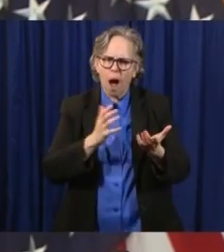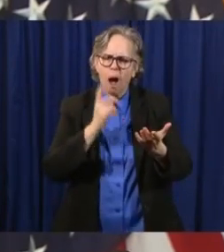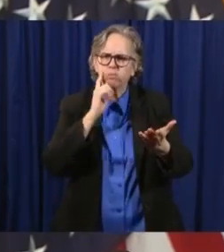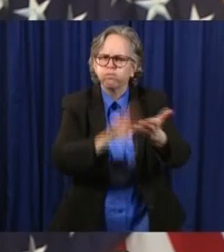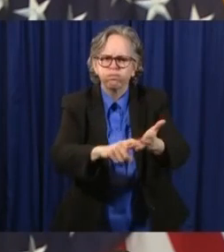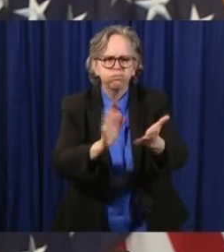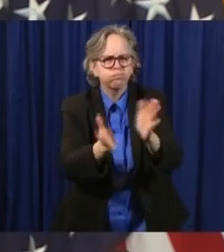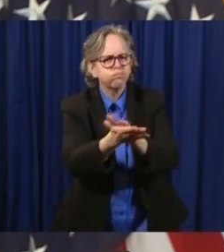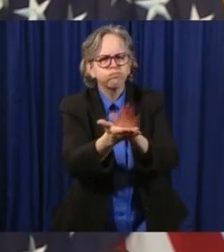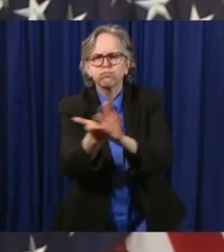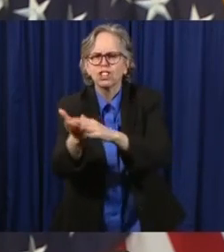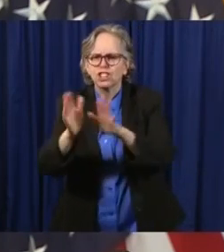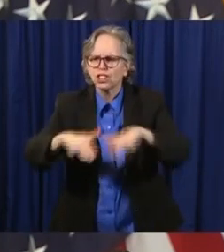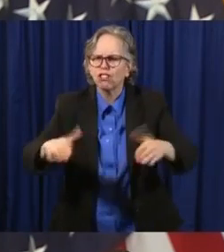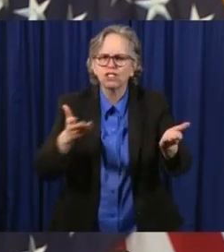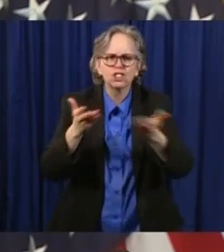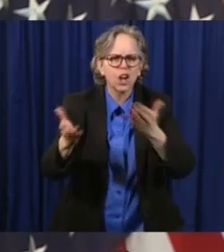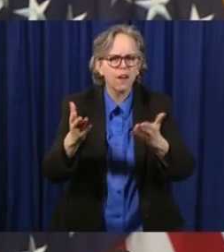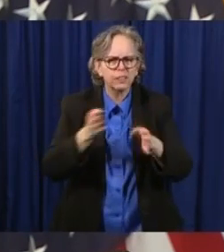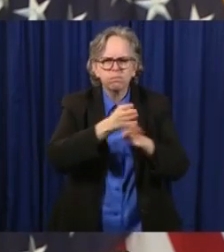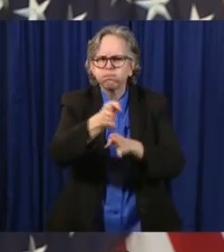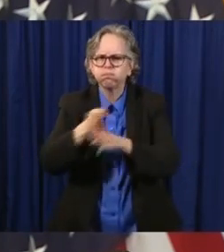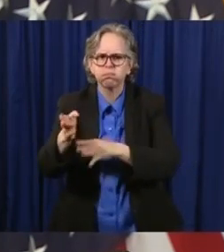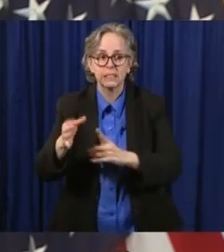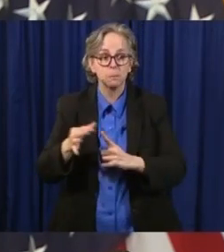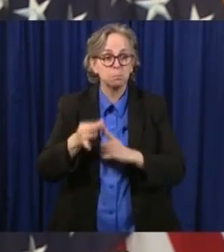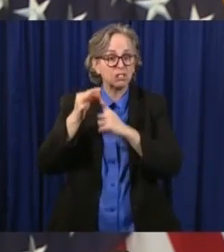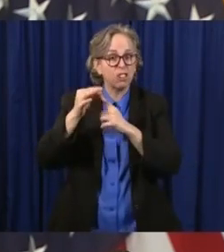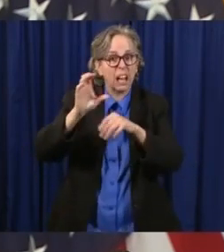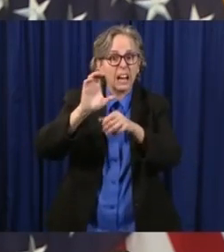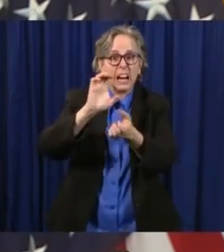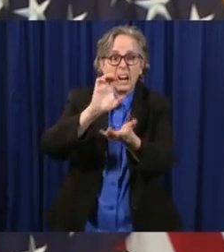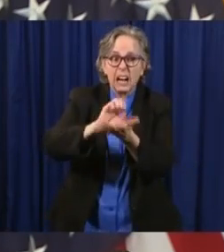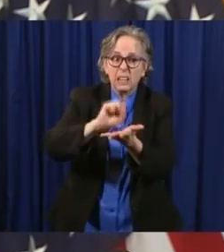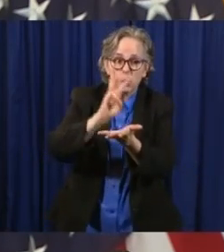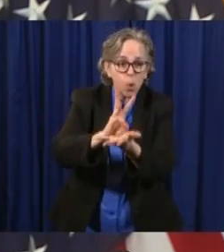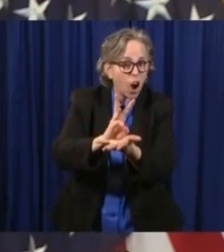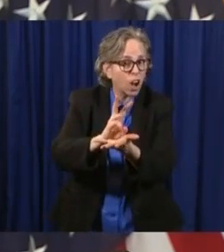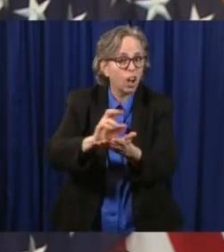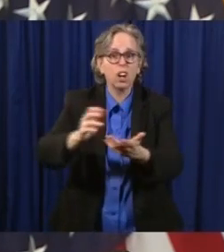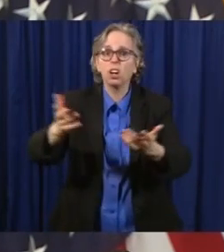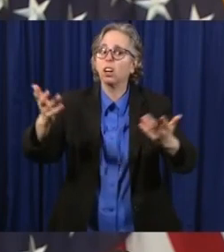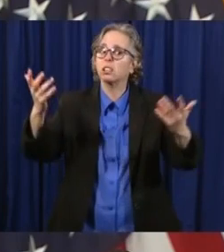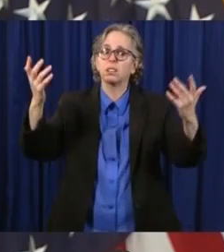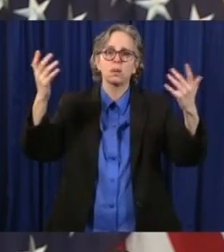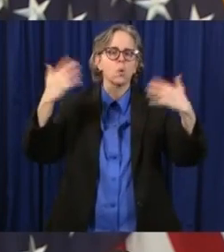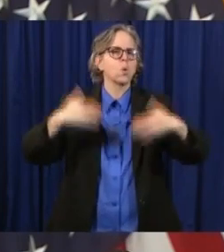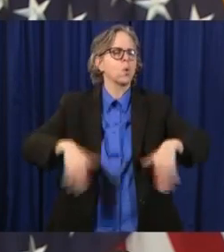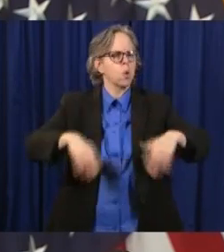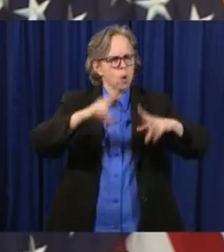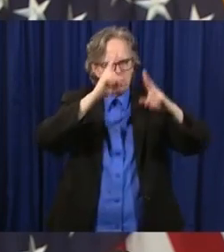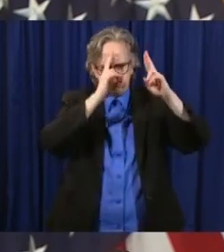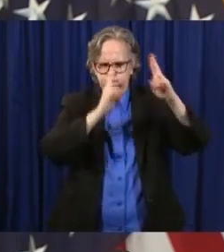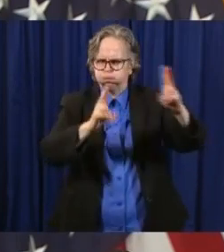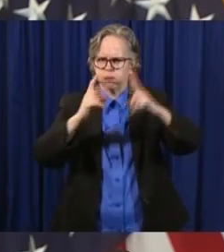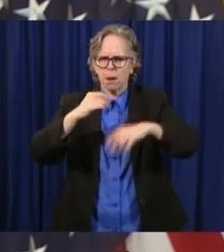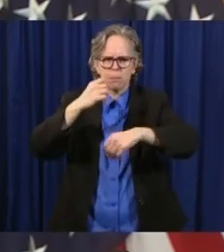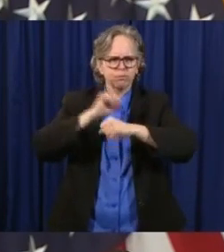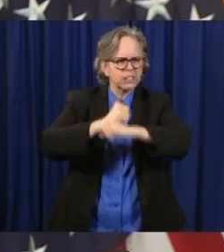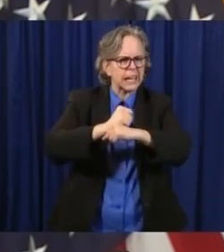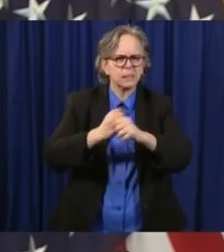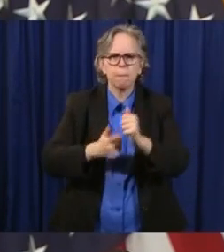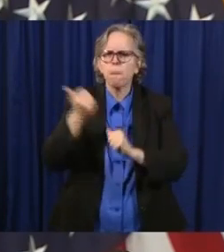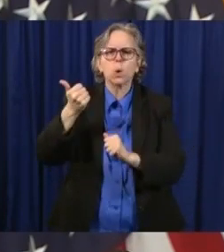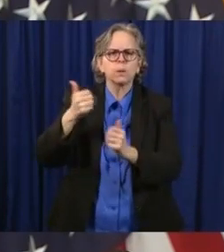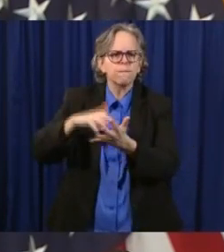field, especially our caseworkers who are on the front lines of protecting Ohio's most vulnerable population. Thank you so